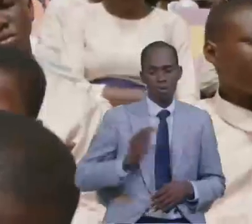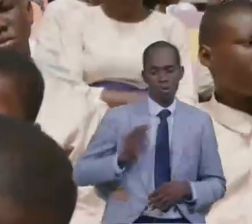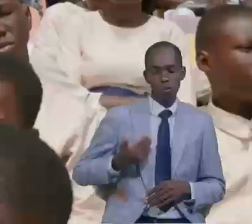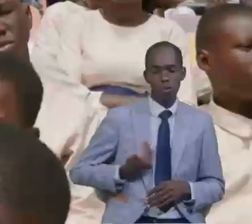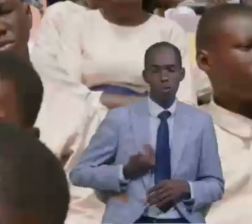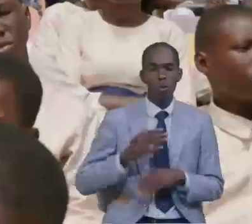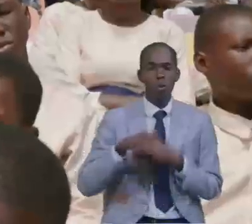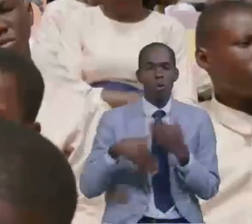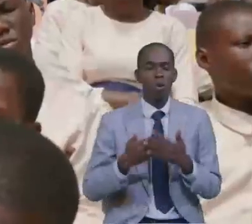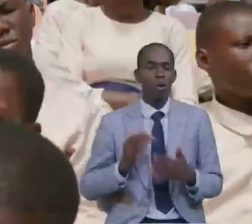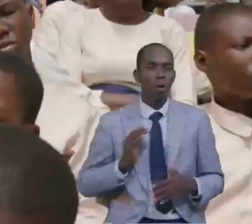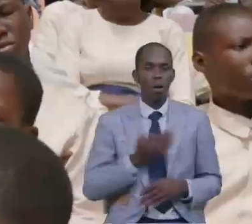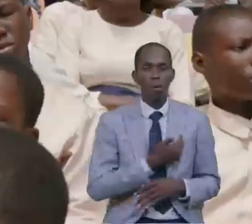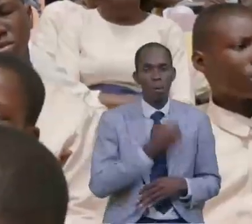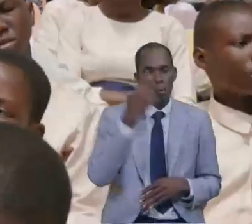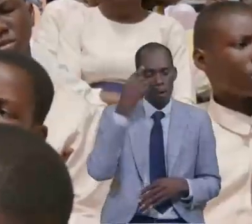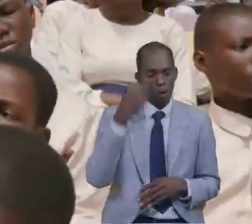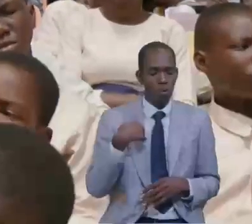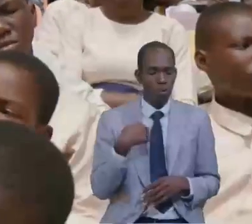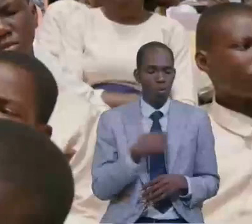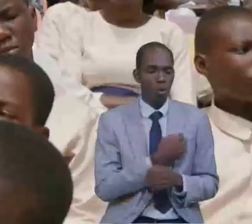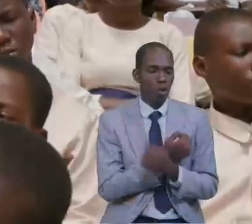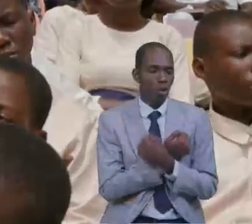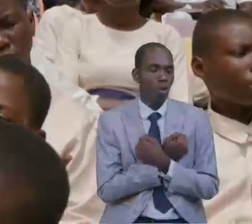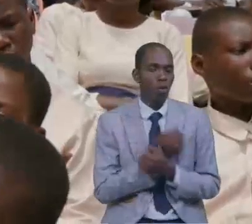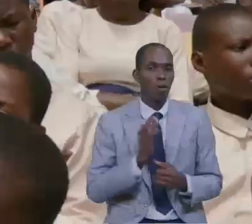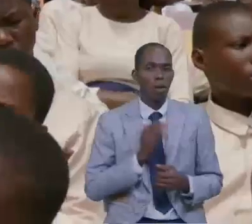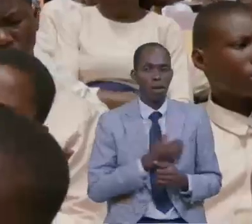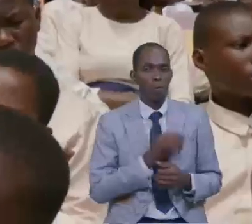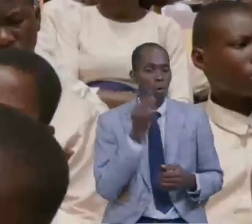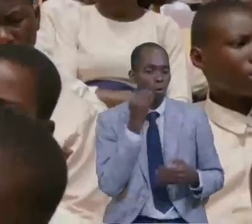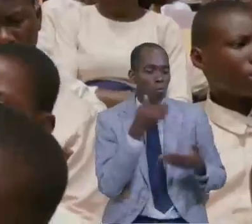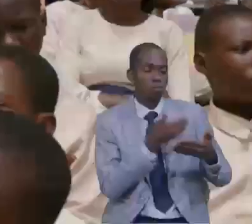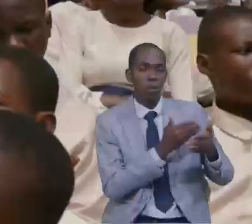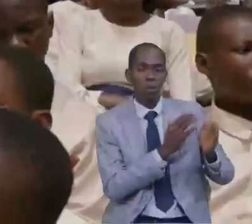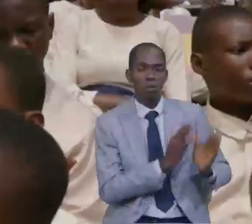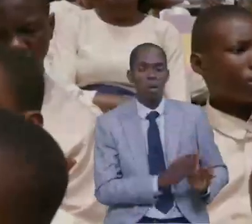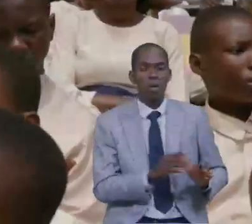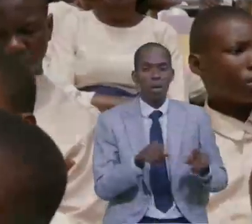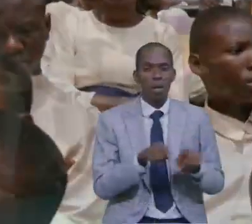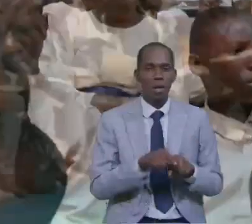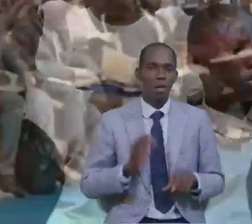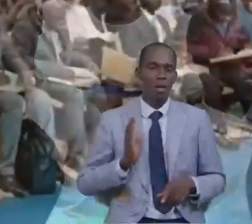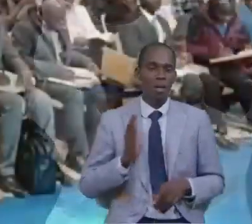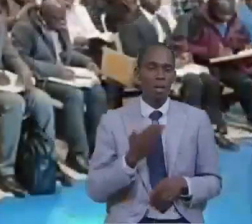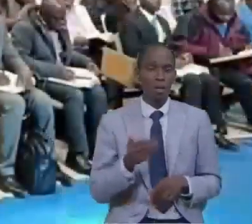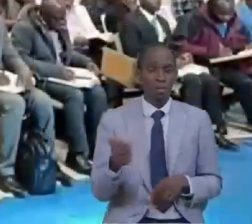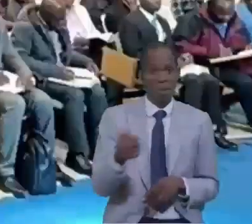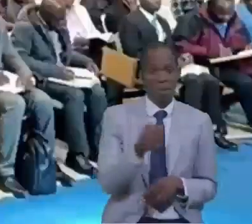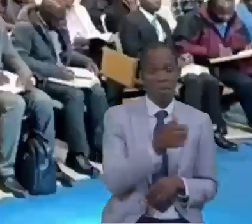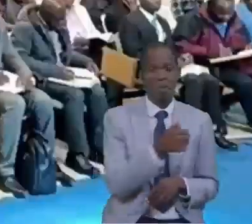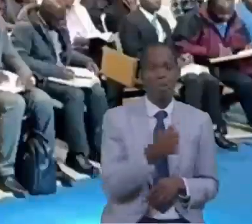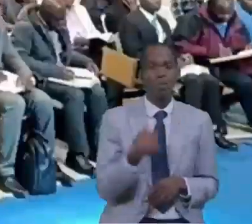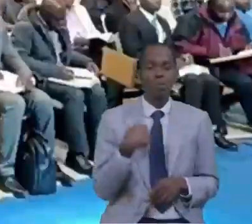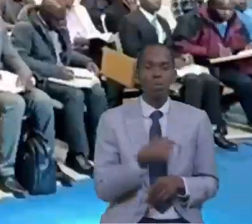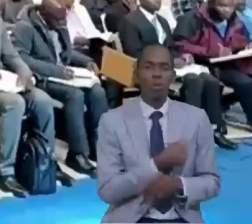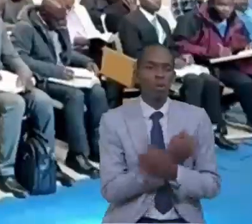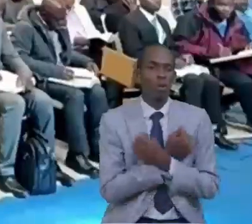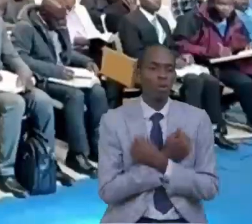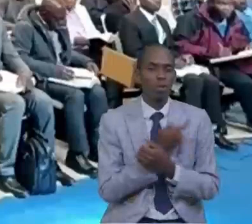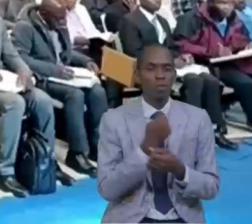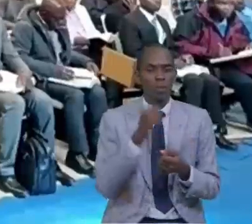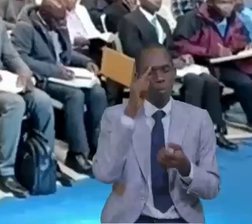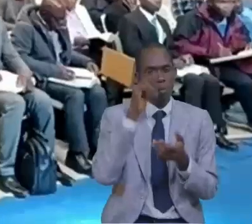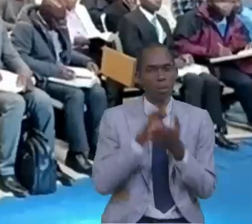love the believers as Christ has loved us. Number two,